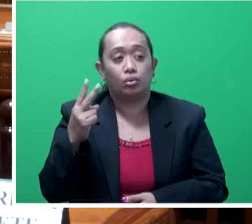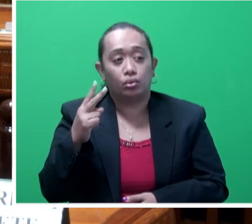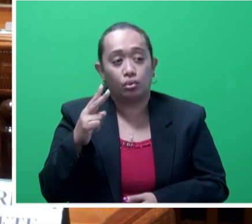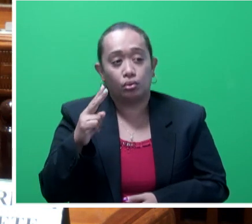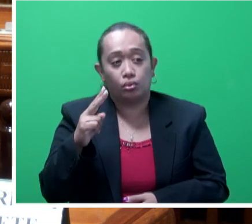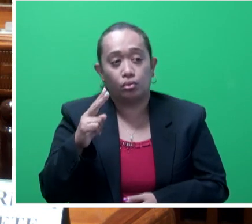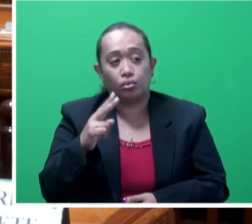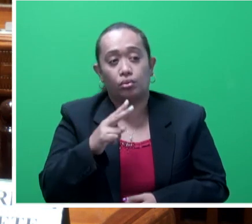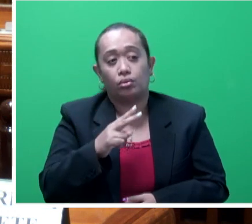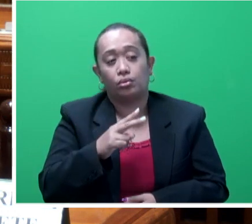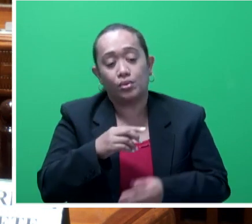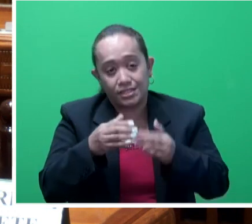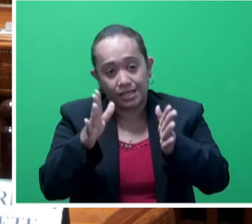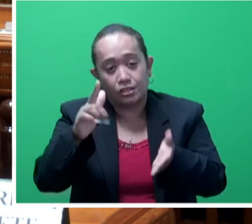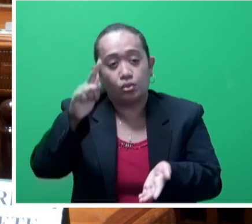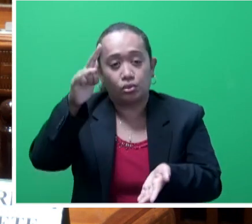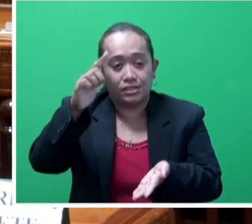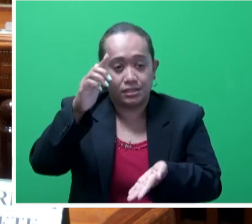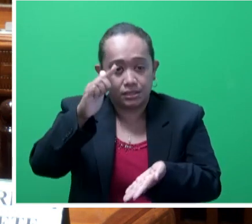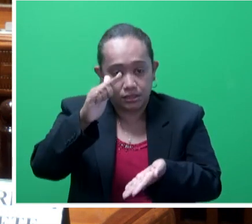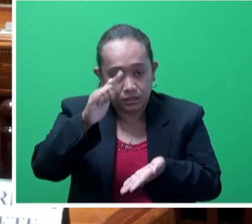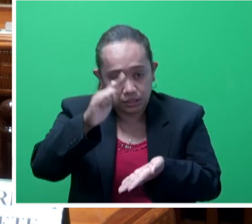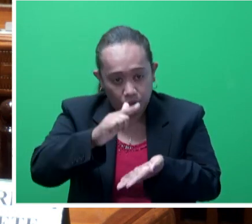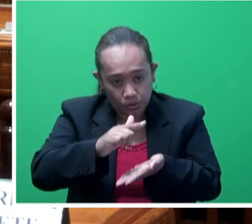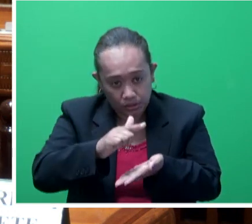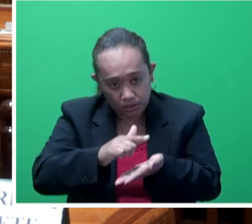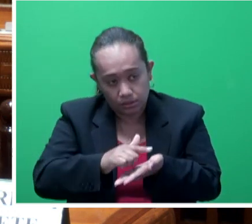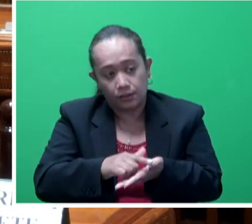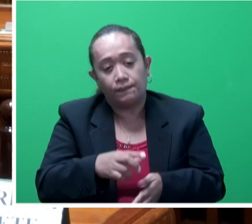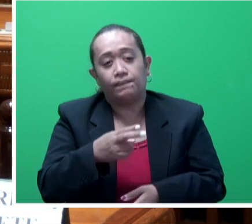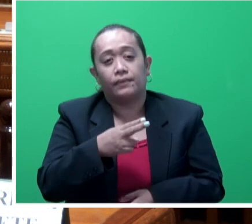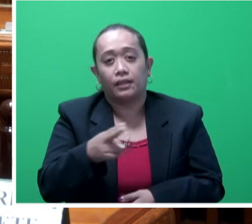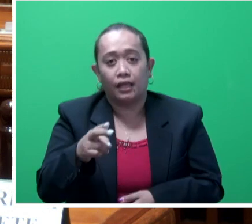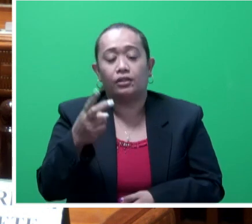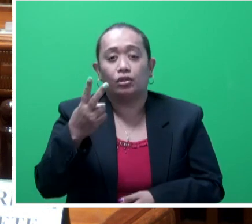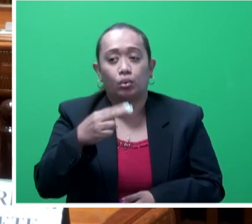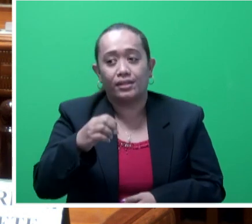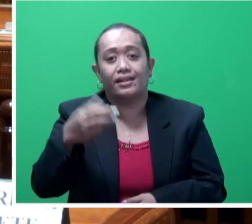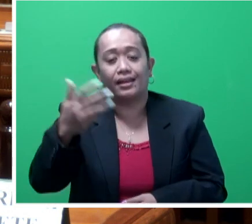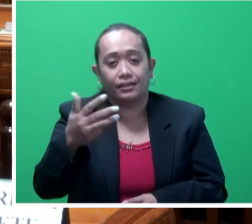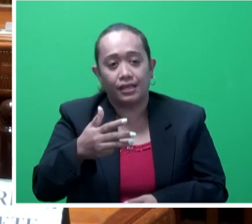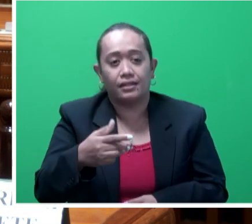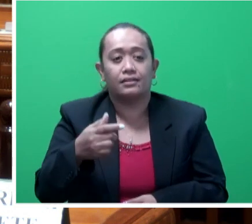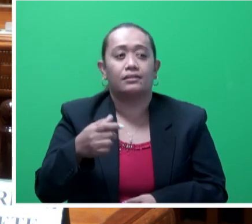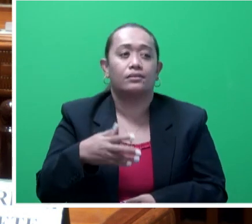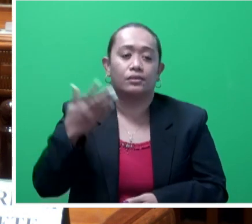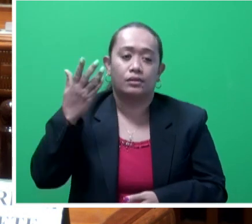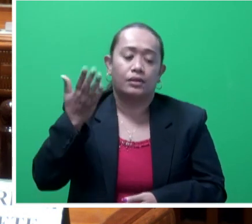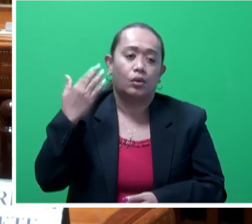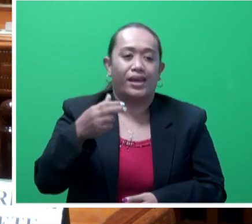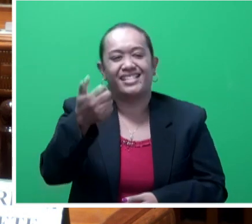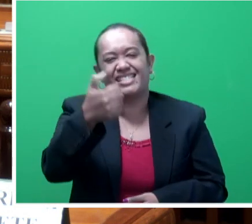started to decrease. In 2019, from the 70 the previous year, we had